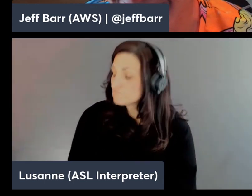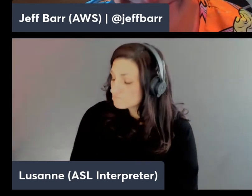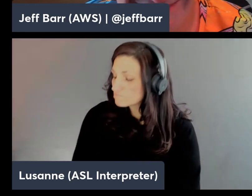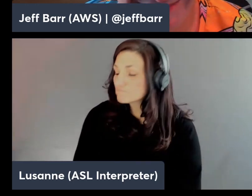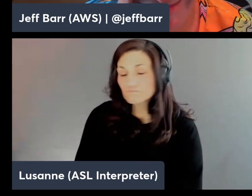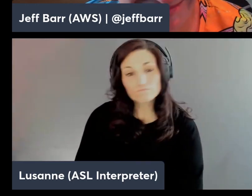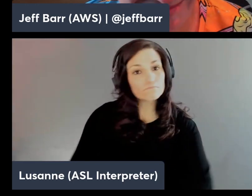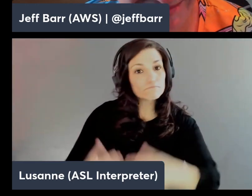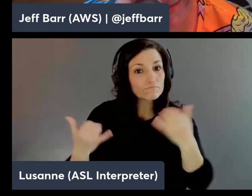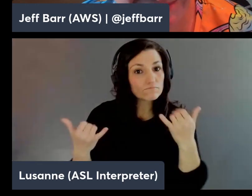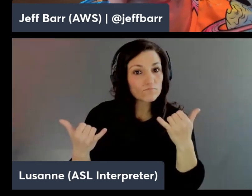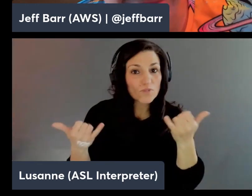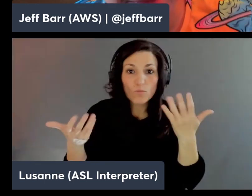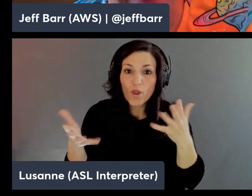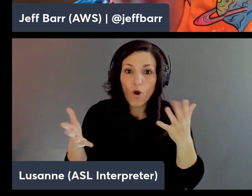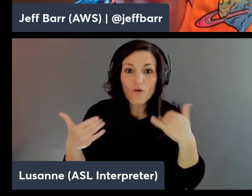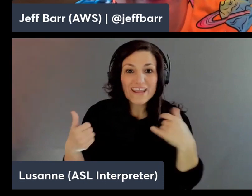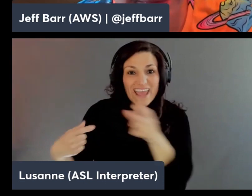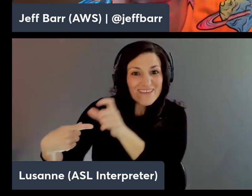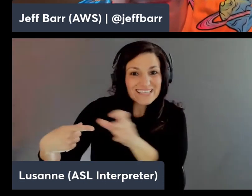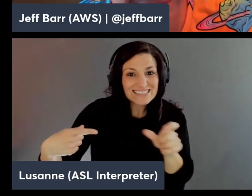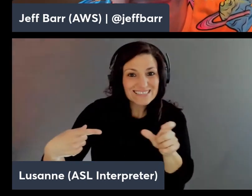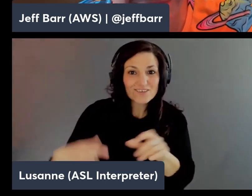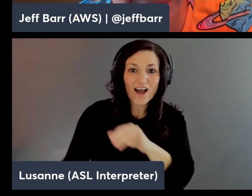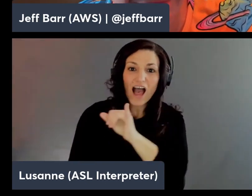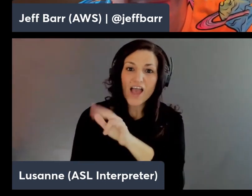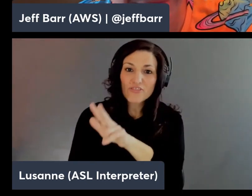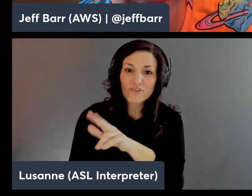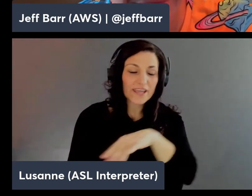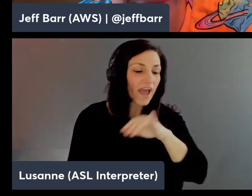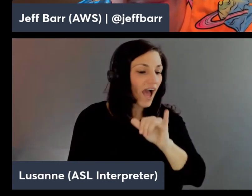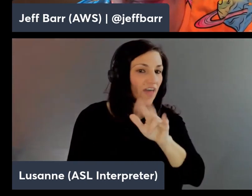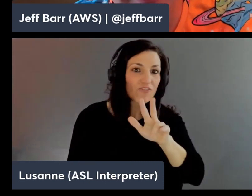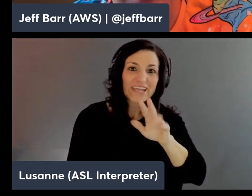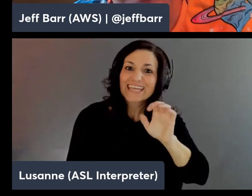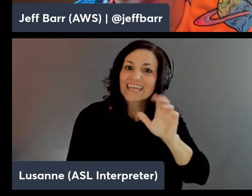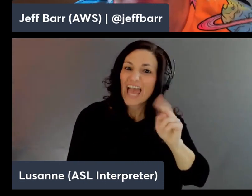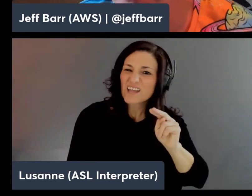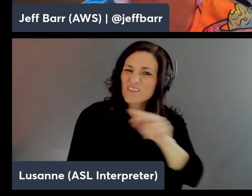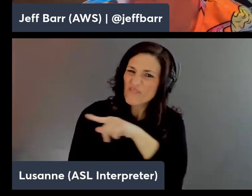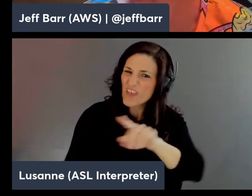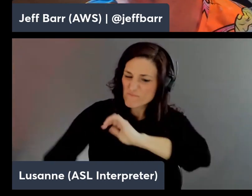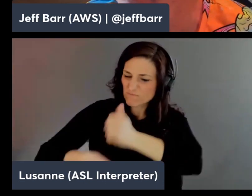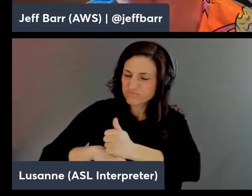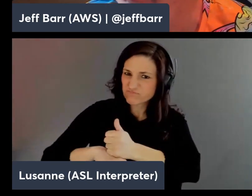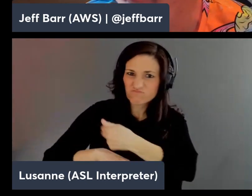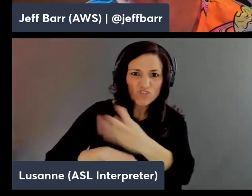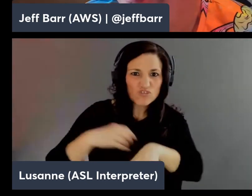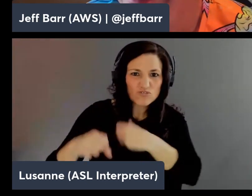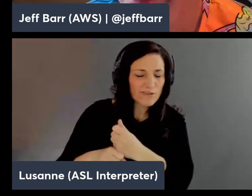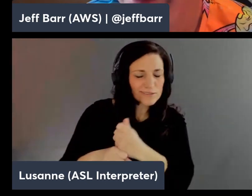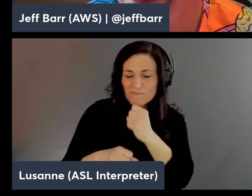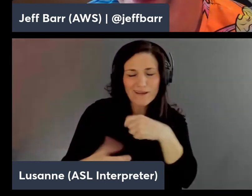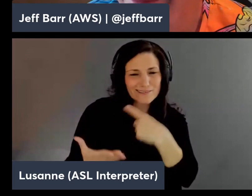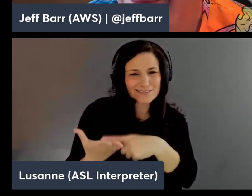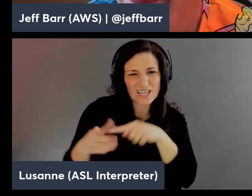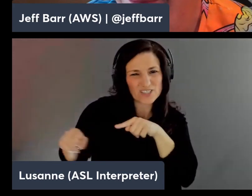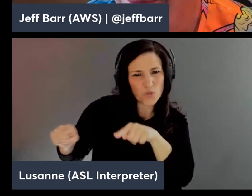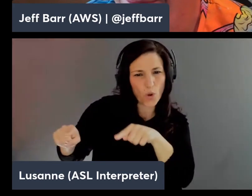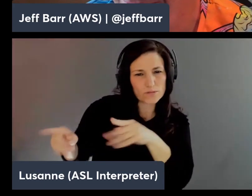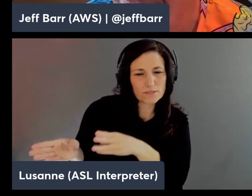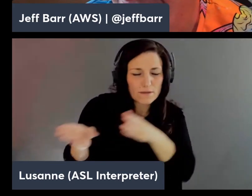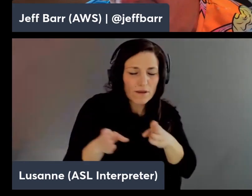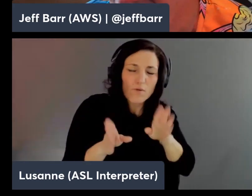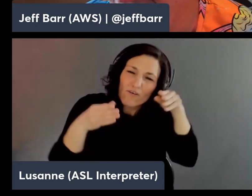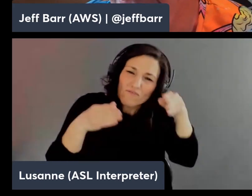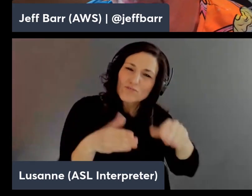today we already have instances called I3 and I3EN, and they have been there for a few years. So I'm going to not talk about that, but really focus on the